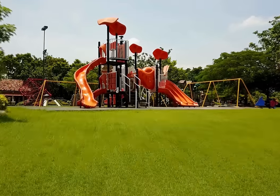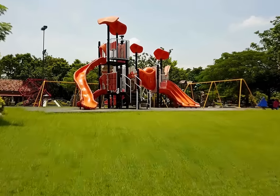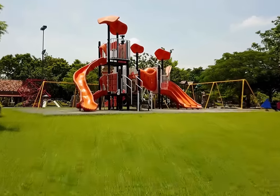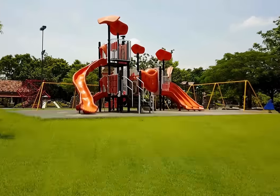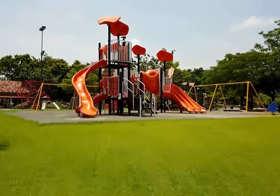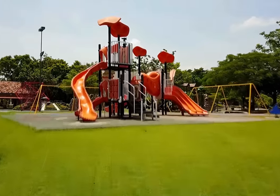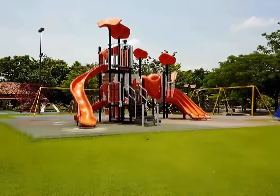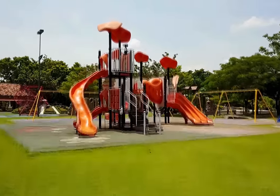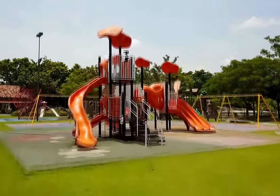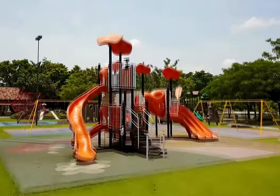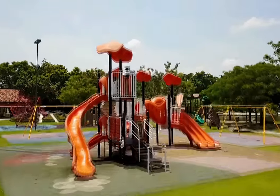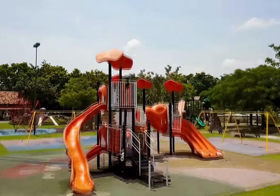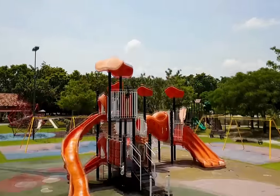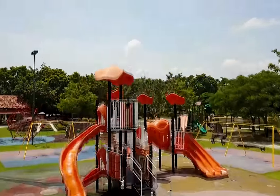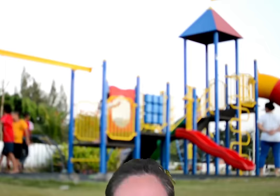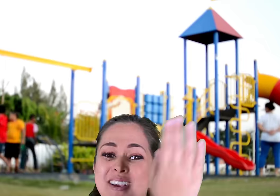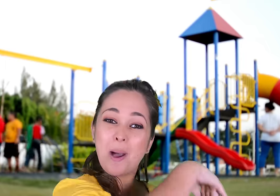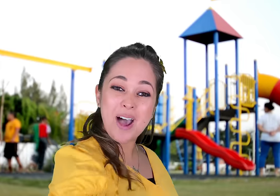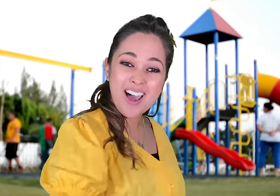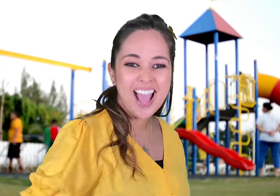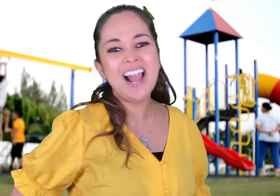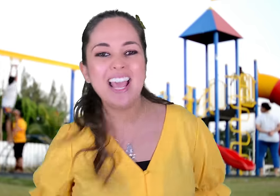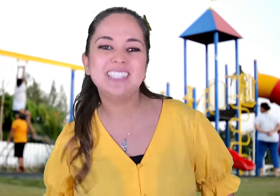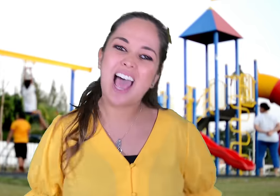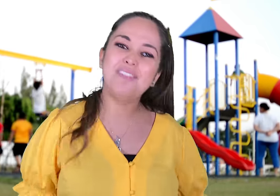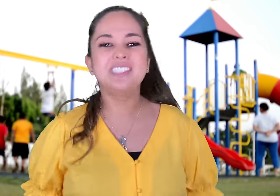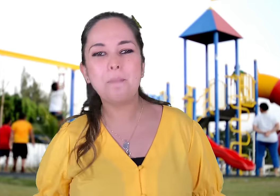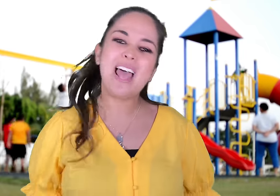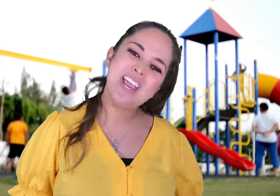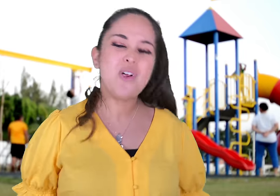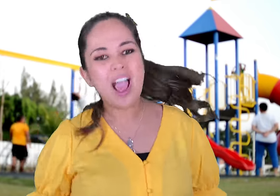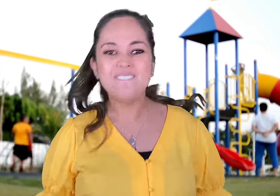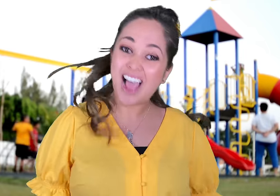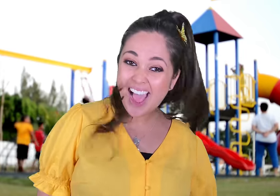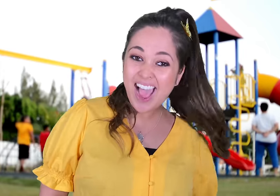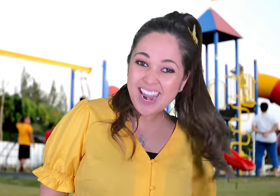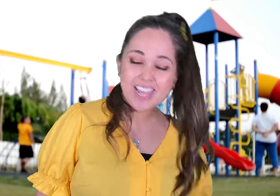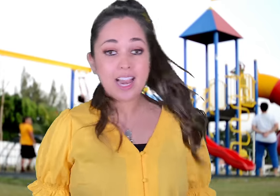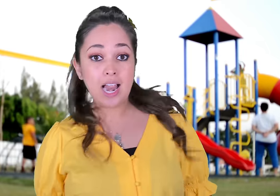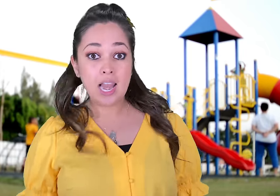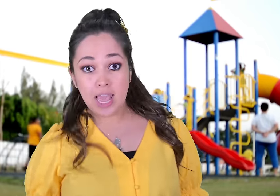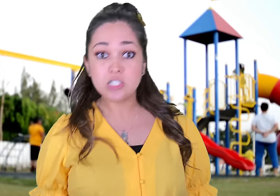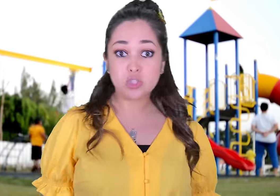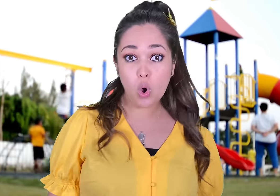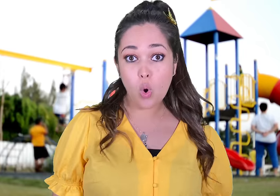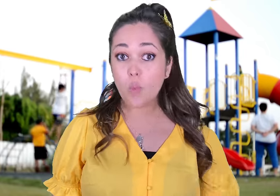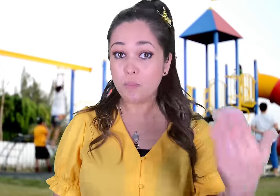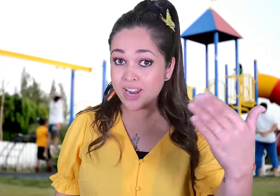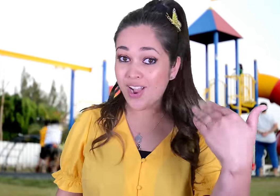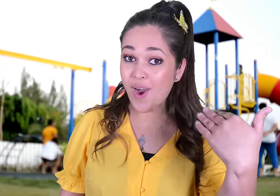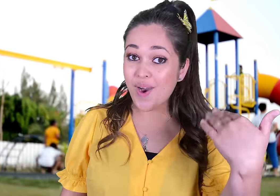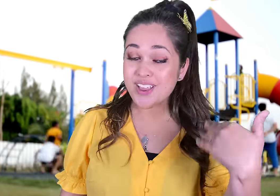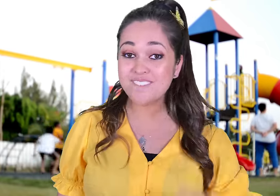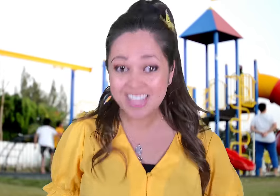all, we'll do it one more time. Come on, let's have some playground fun. Come on, let's go